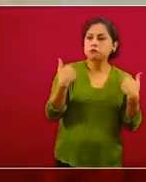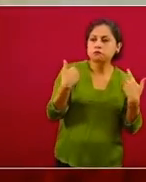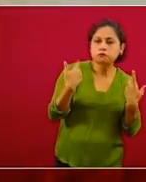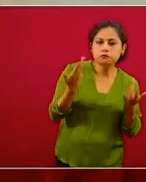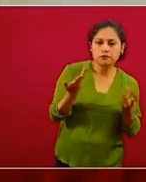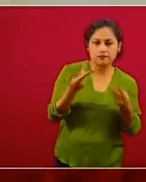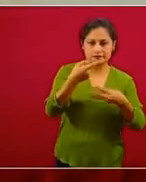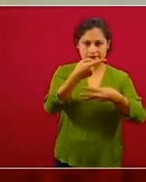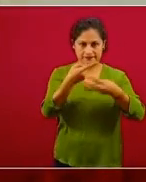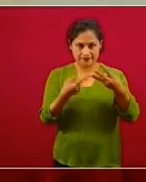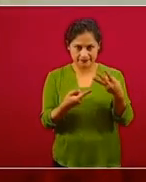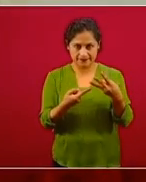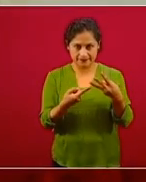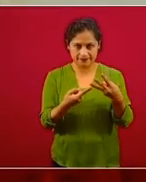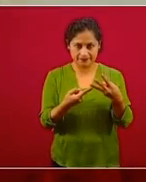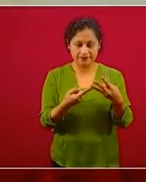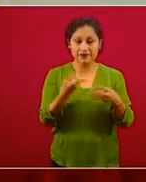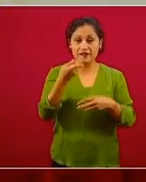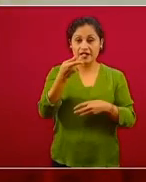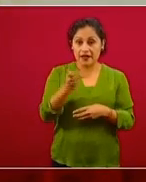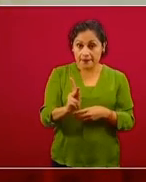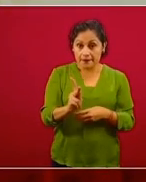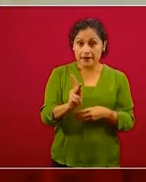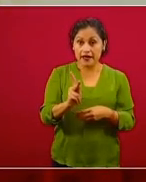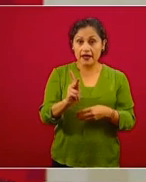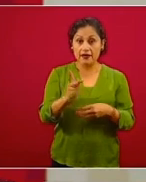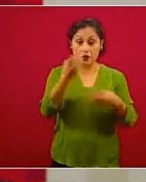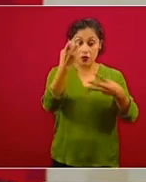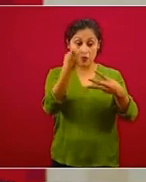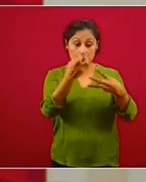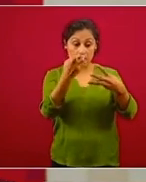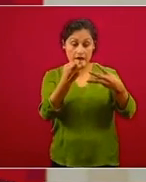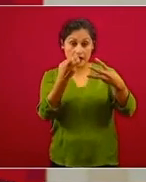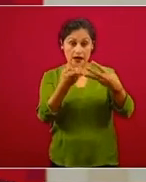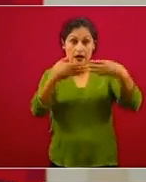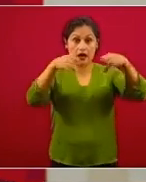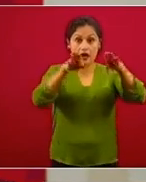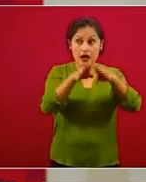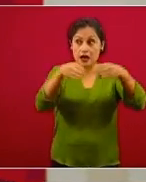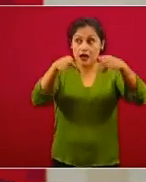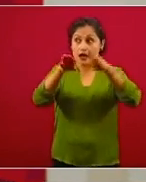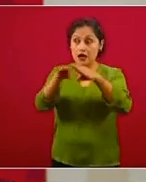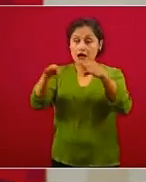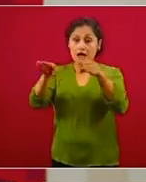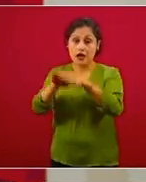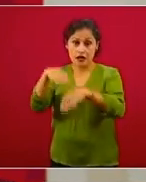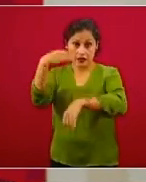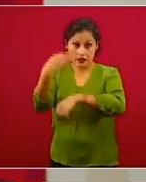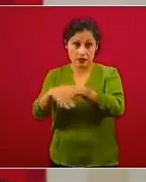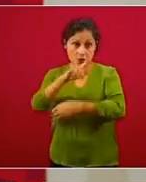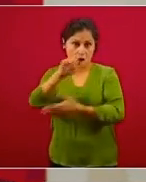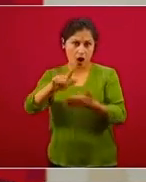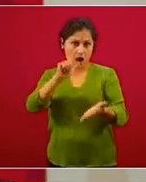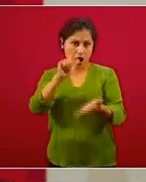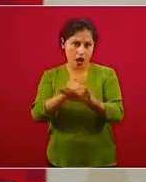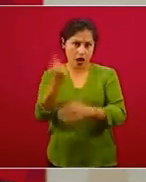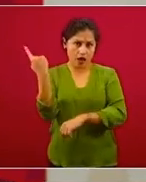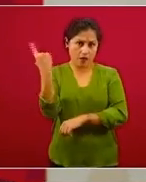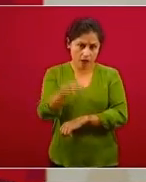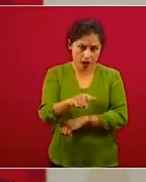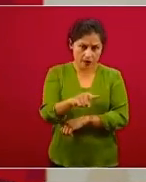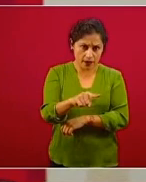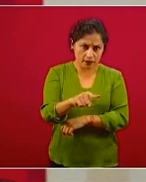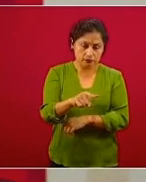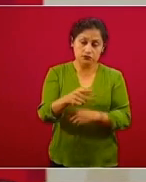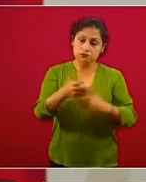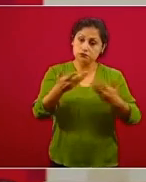If we prohibit or restrict or suspend by law temporary those activities, we're going